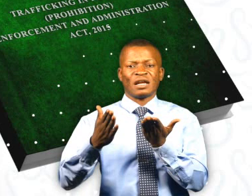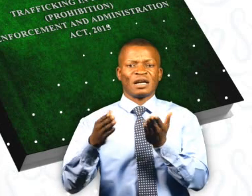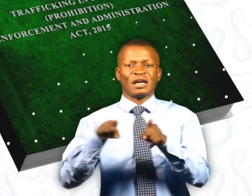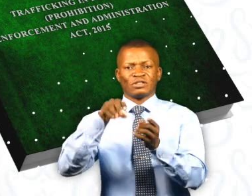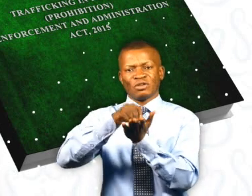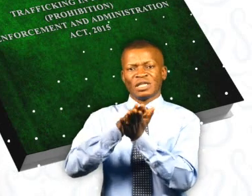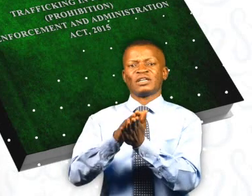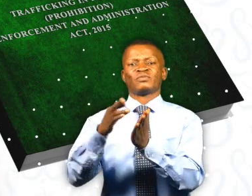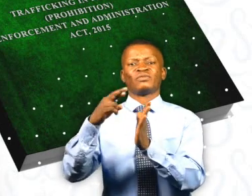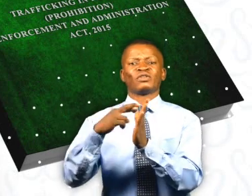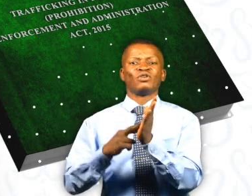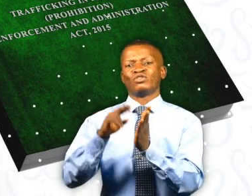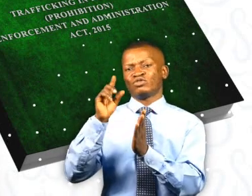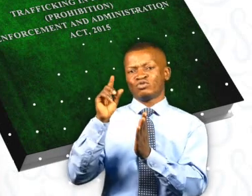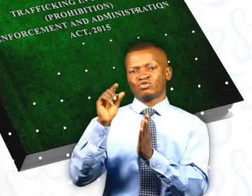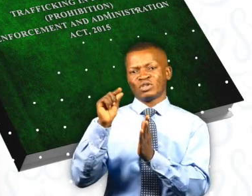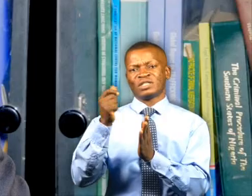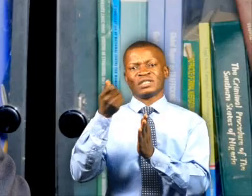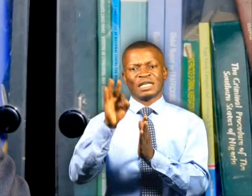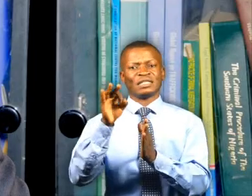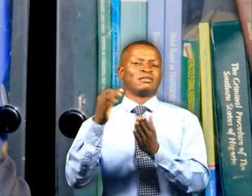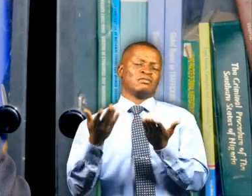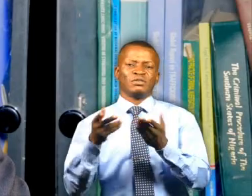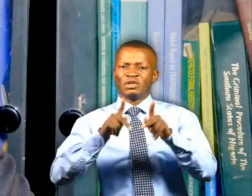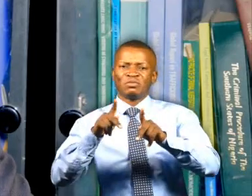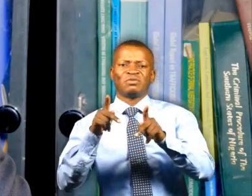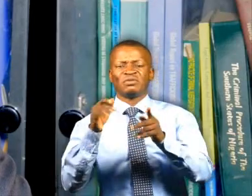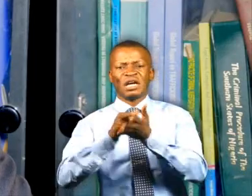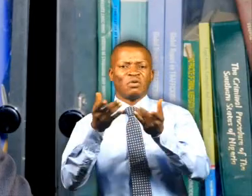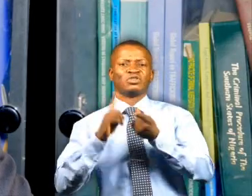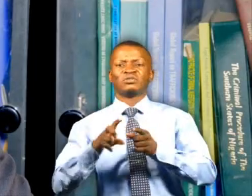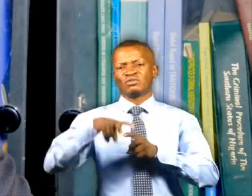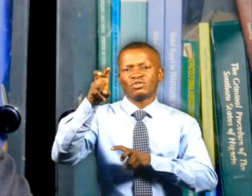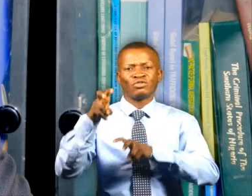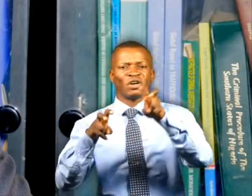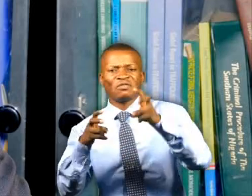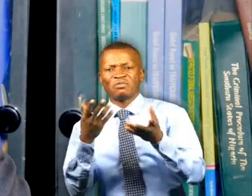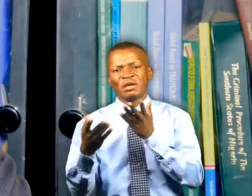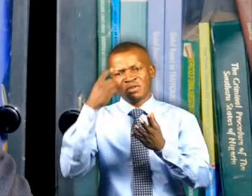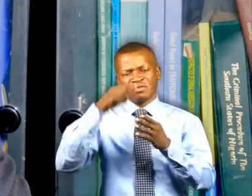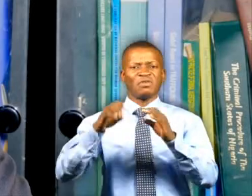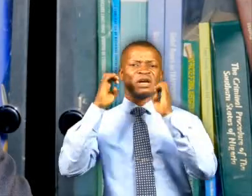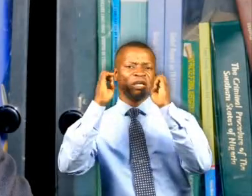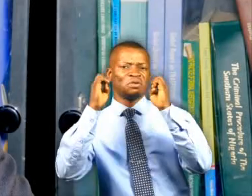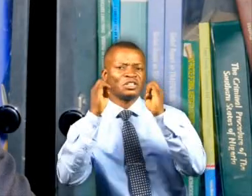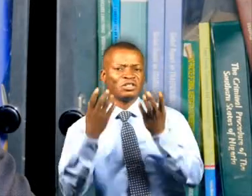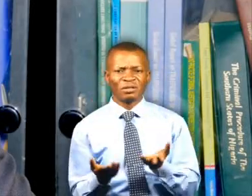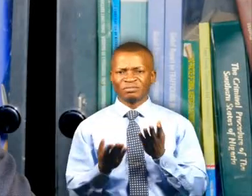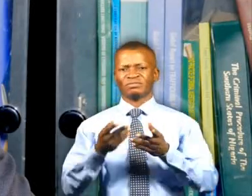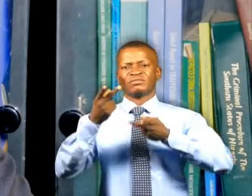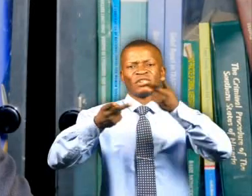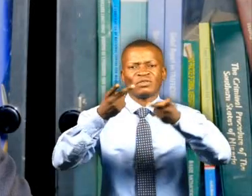envisaged by Regulation 2019, like those who want to travel outside for the purpose of